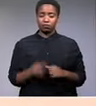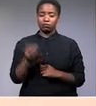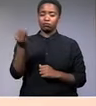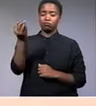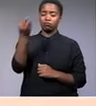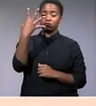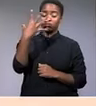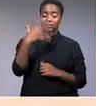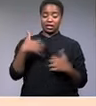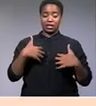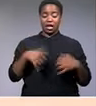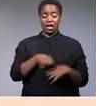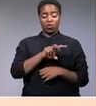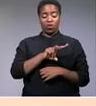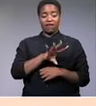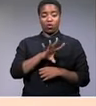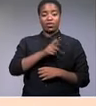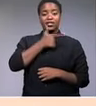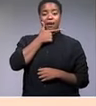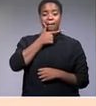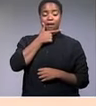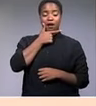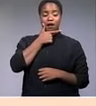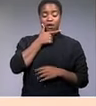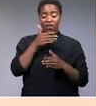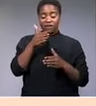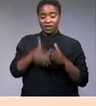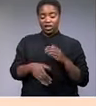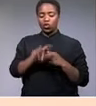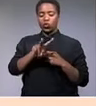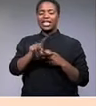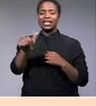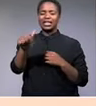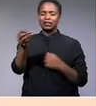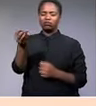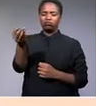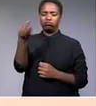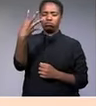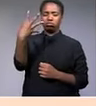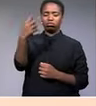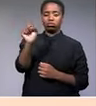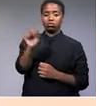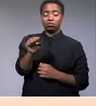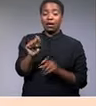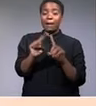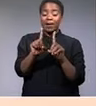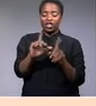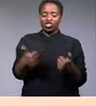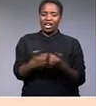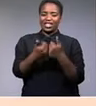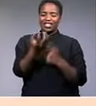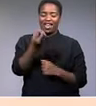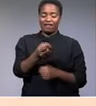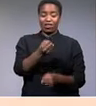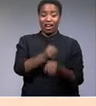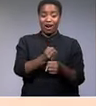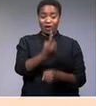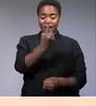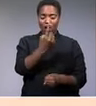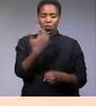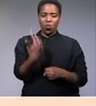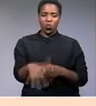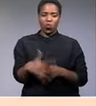on the 24th of December and is expected to finish on Boxing Day. But with the heat wave comes its own challenges. For the Johannesburg